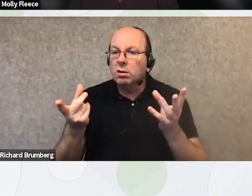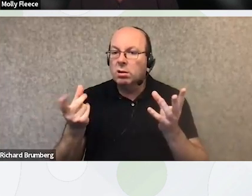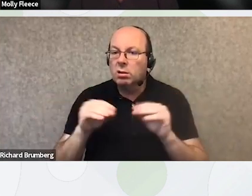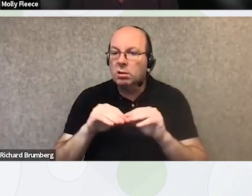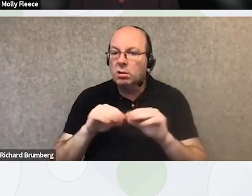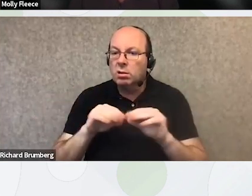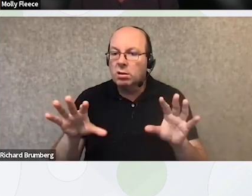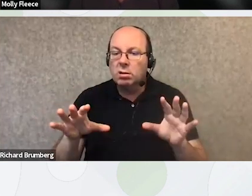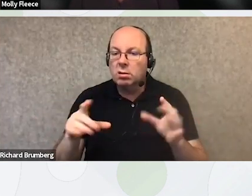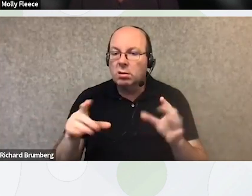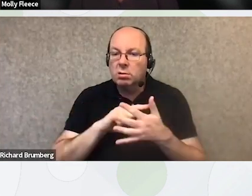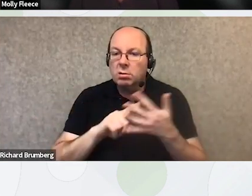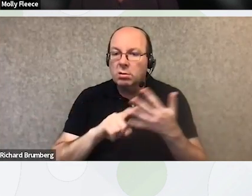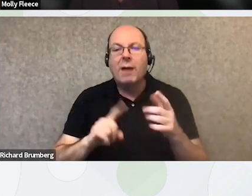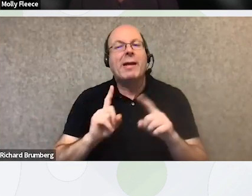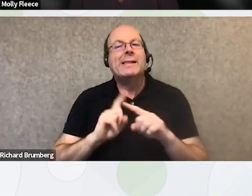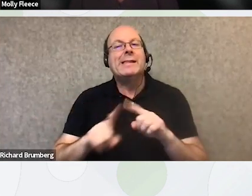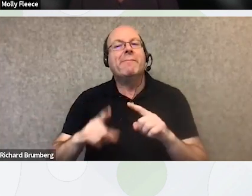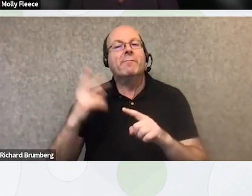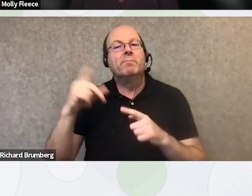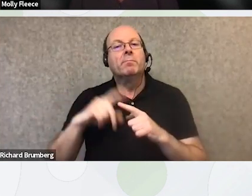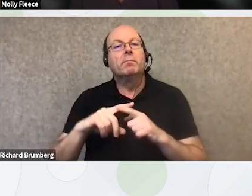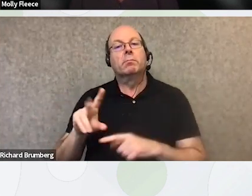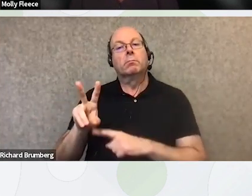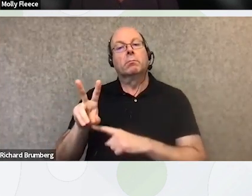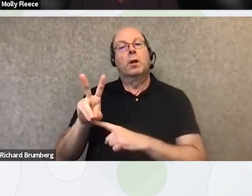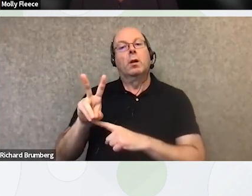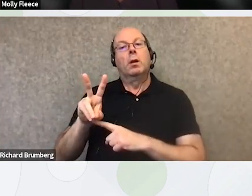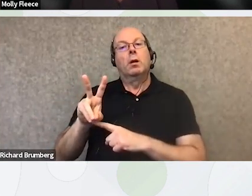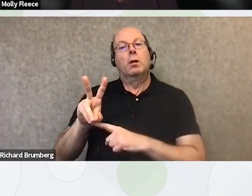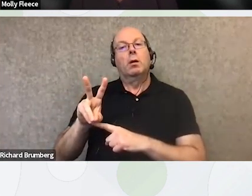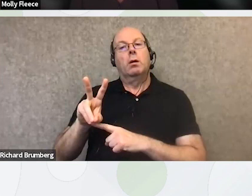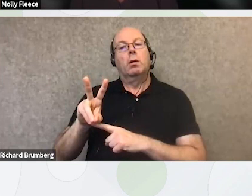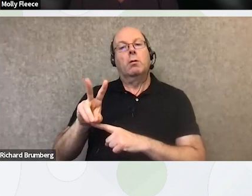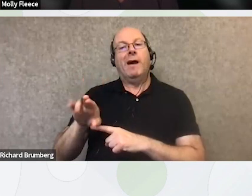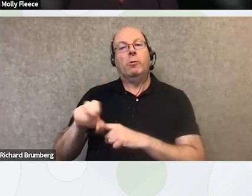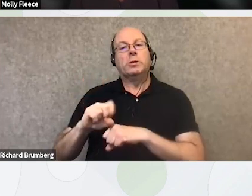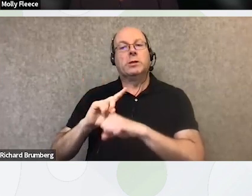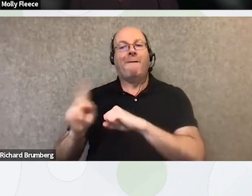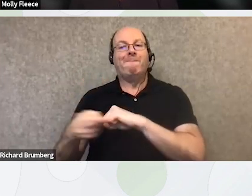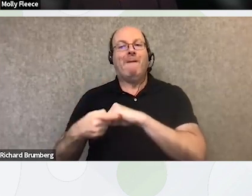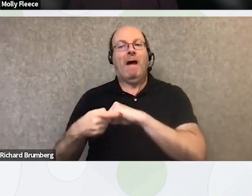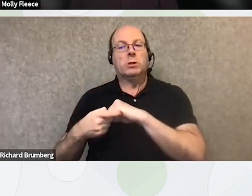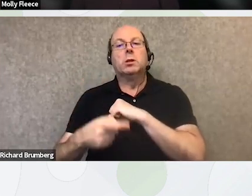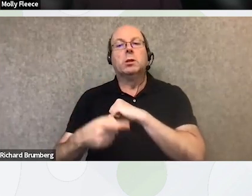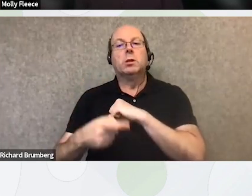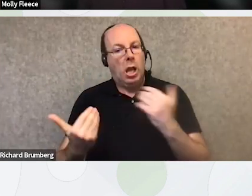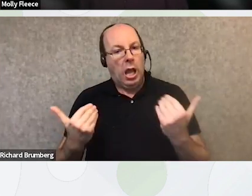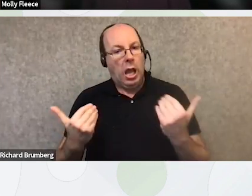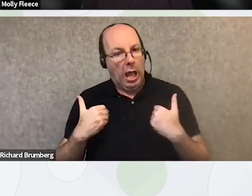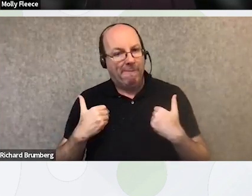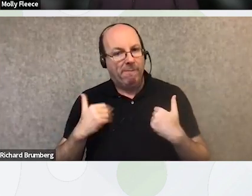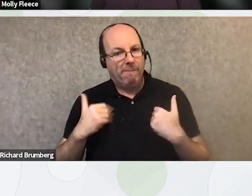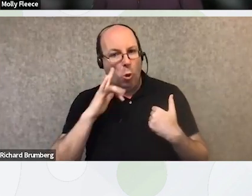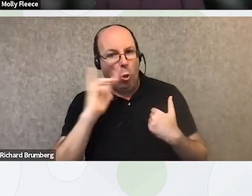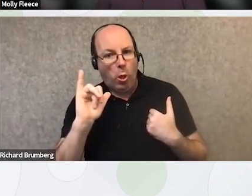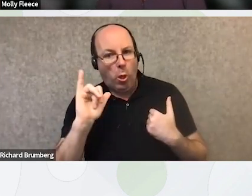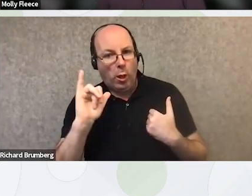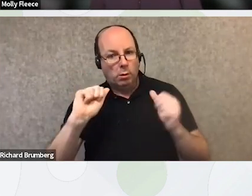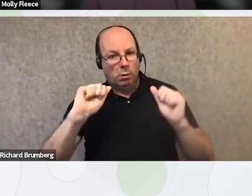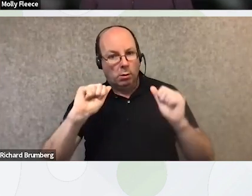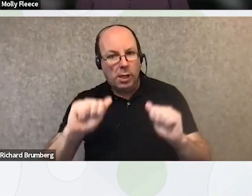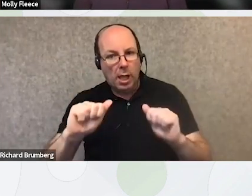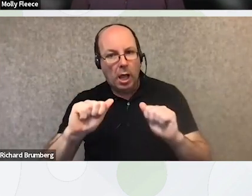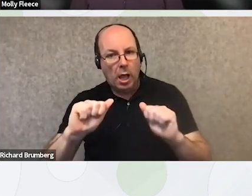includes various factors. So the virus itself, environmental and host factors all influence whether a successful transmission